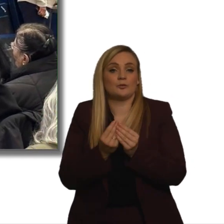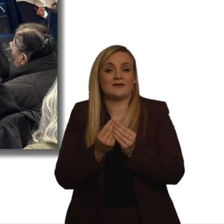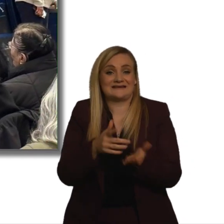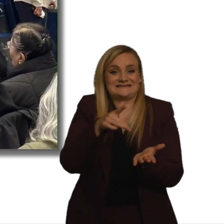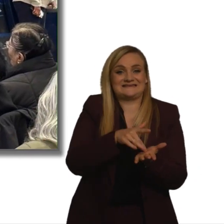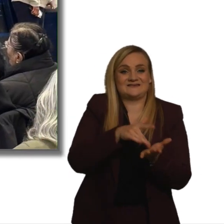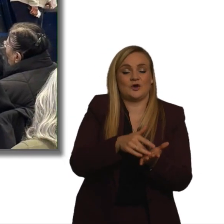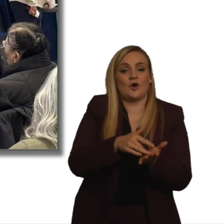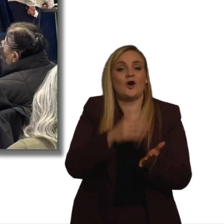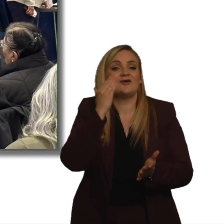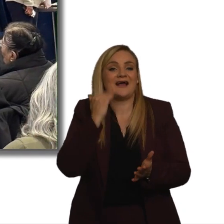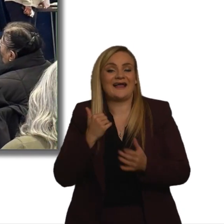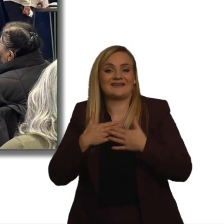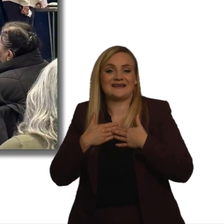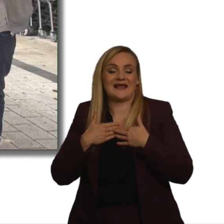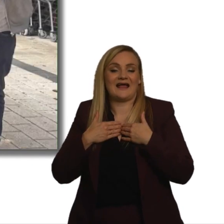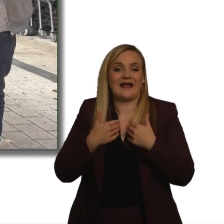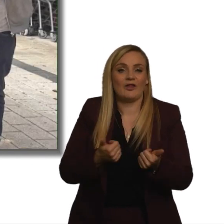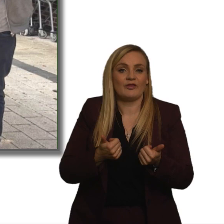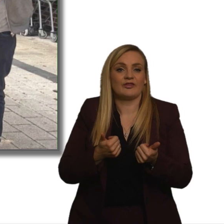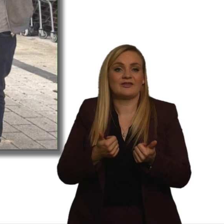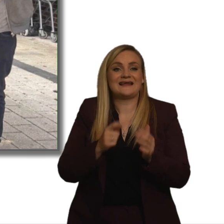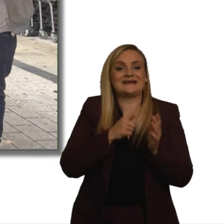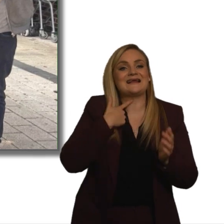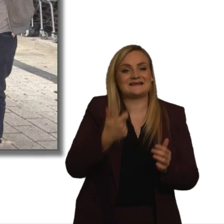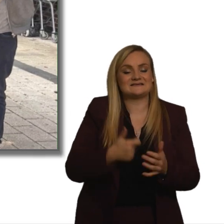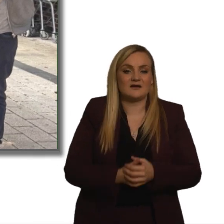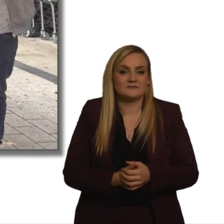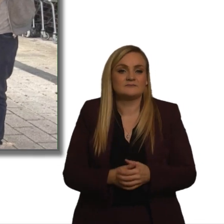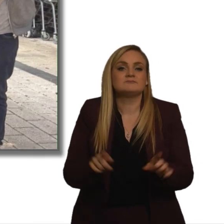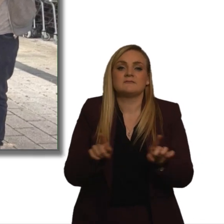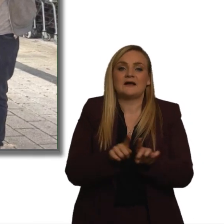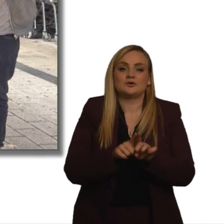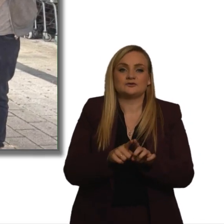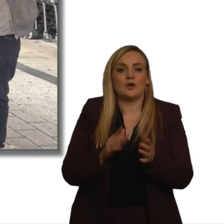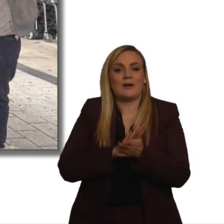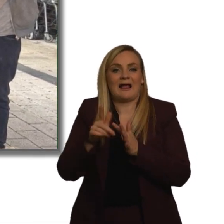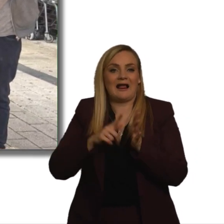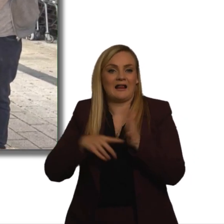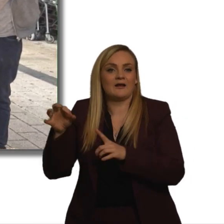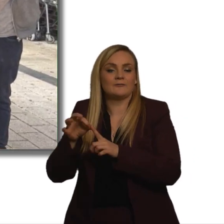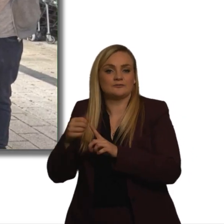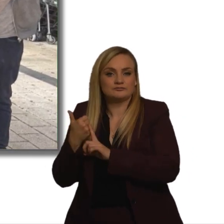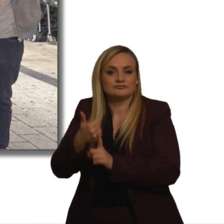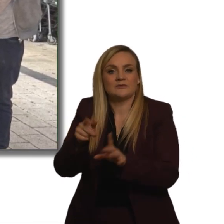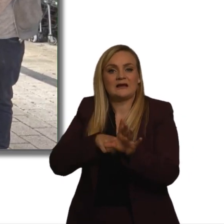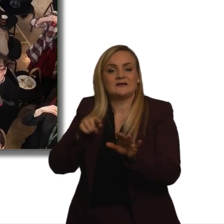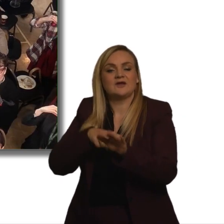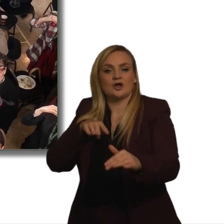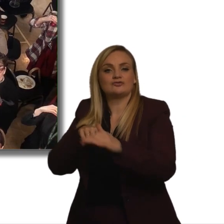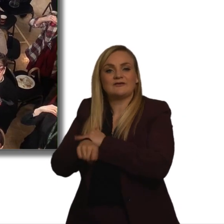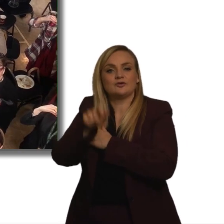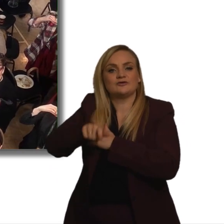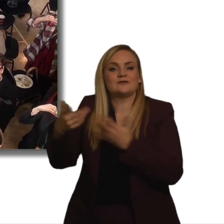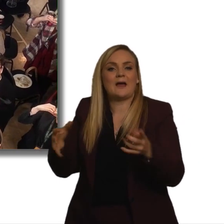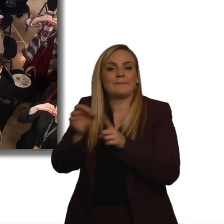Centre of Ethnic Health in Leicester, Project Abundance and Help, who support young refugees in Peterborough, and